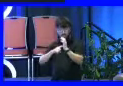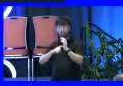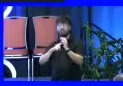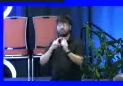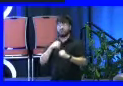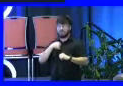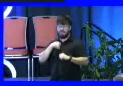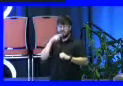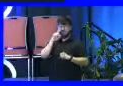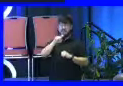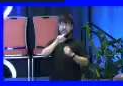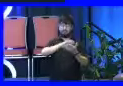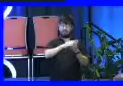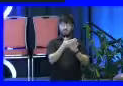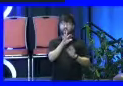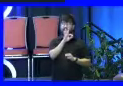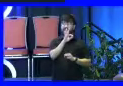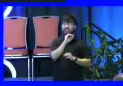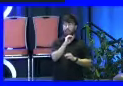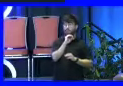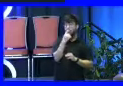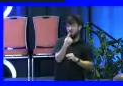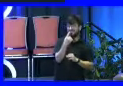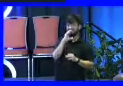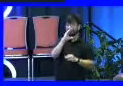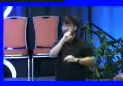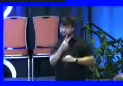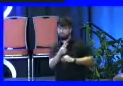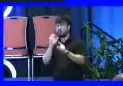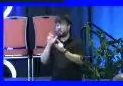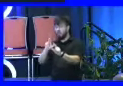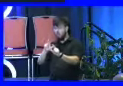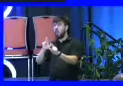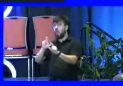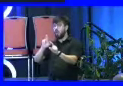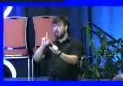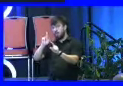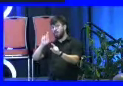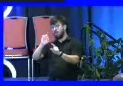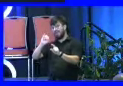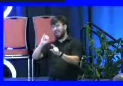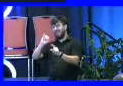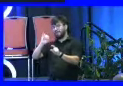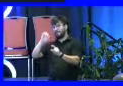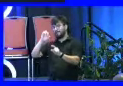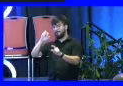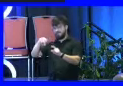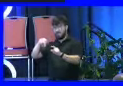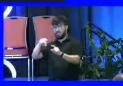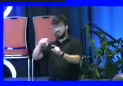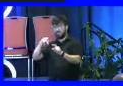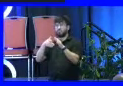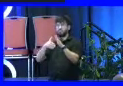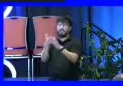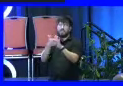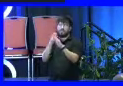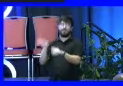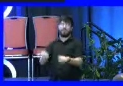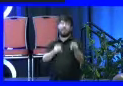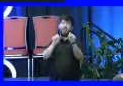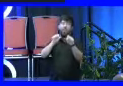a 501c3 or RFP for an administrative operator who could really take on the role of that Arizona Housing